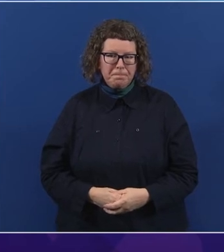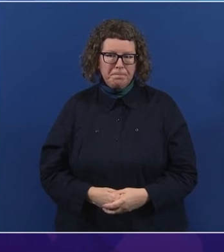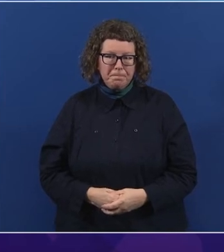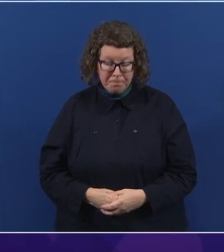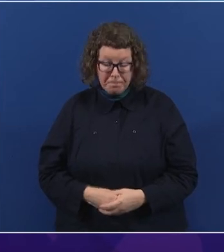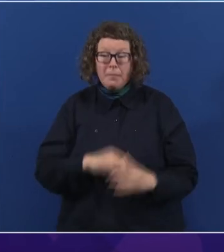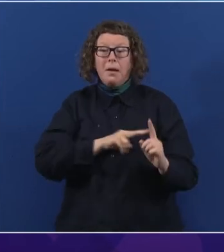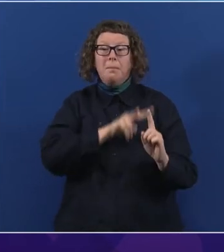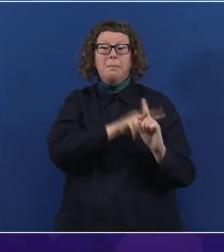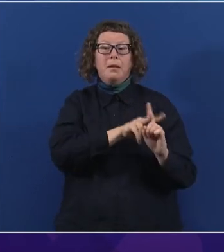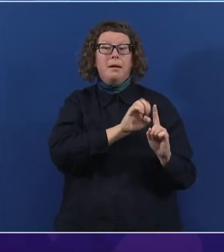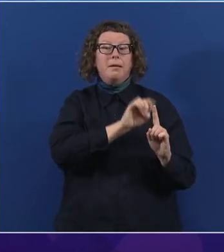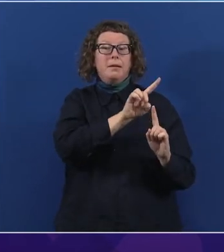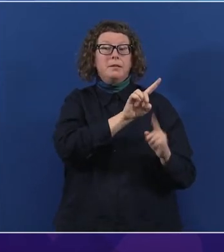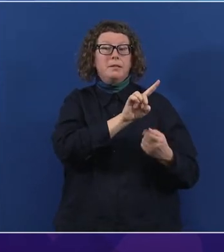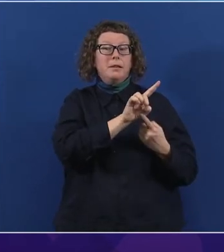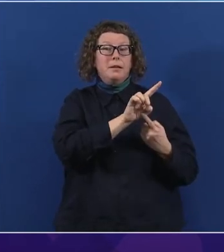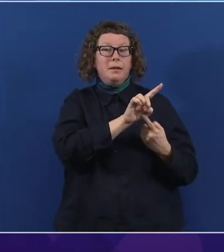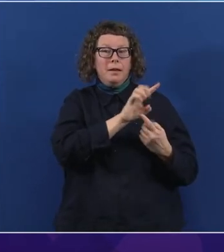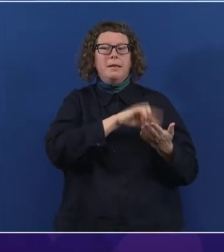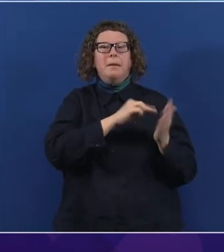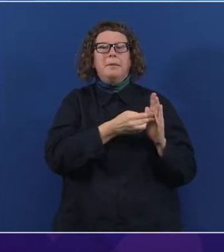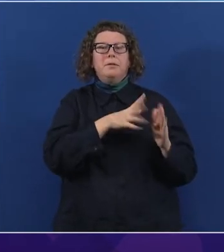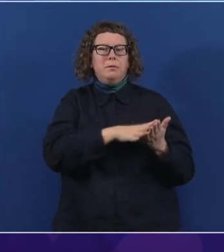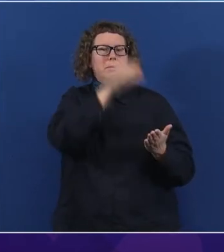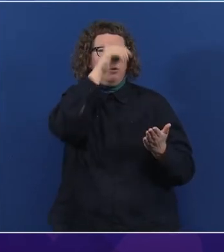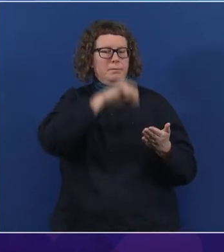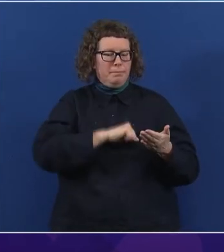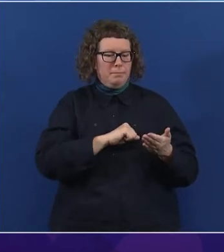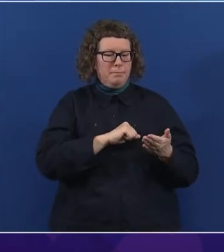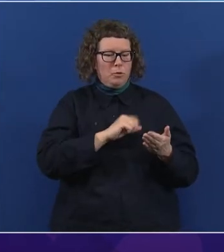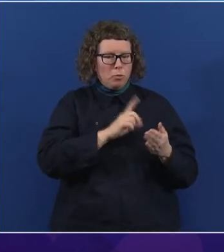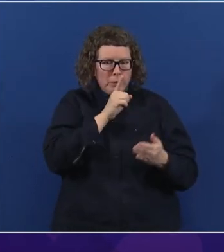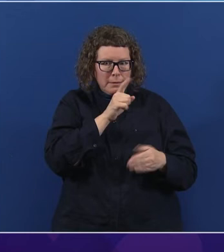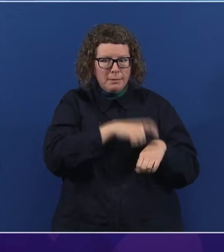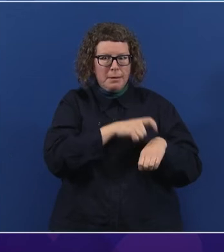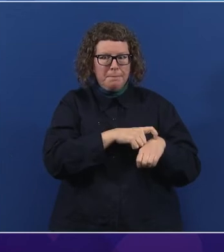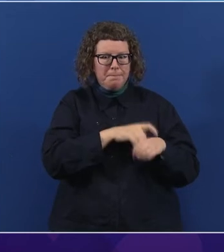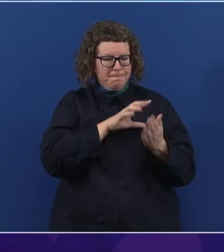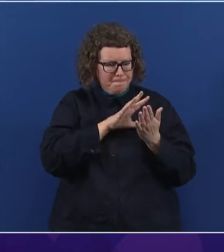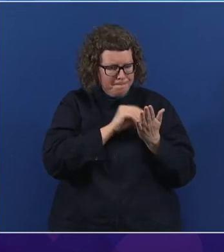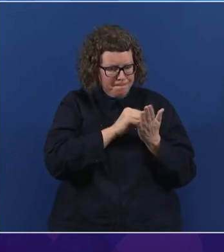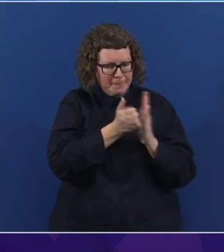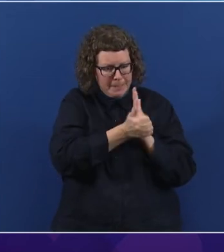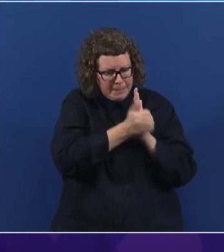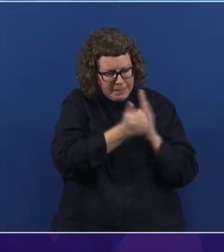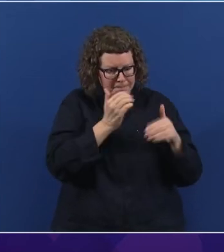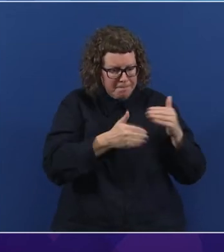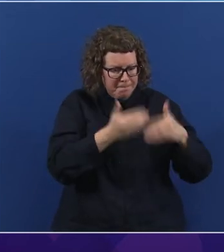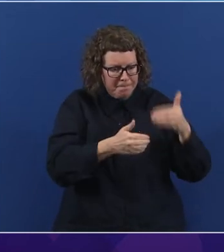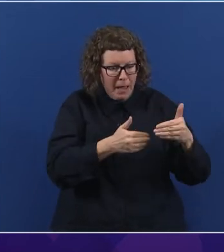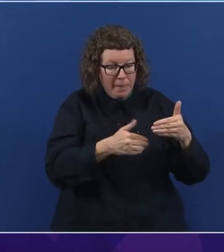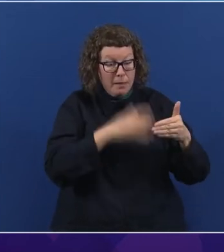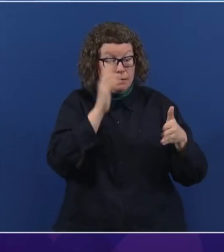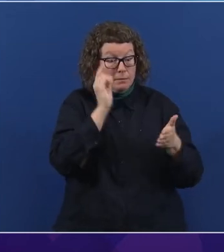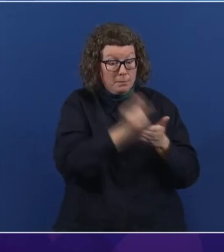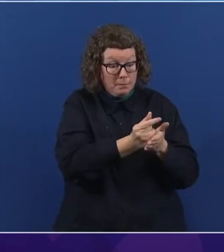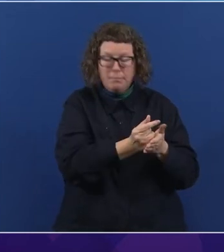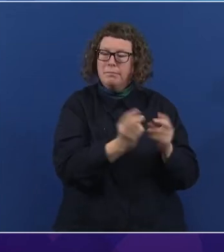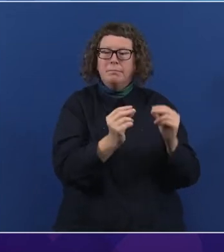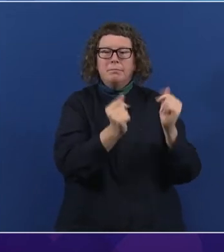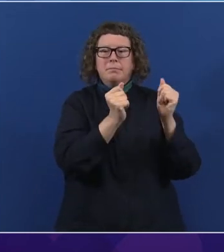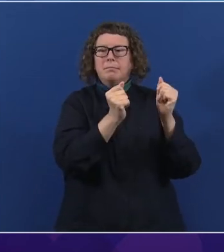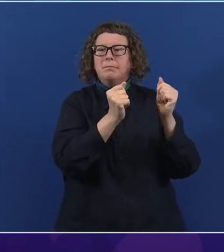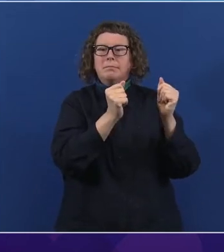An applied education is about learning in real time to ensure you acquire the skills you need to be immediately successful in